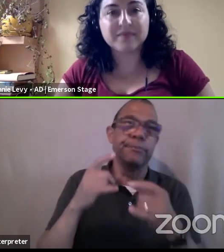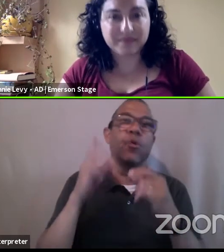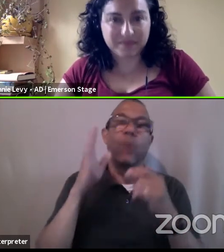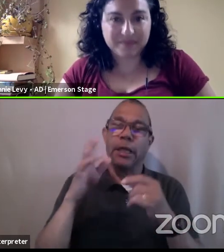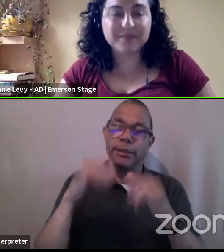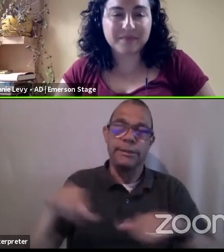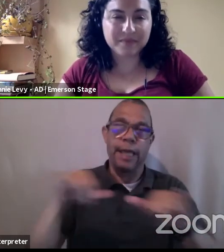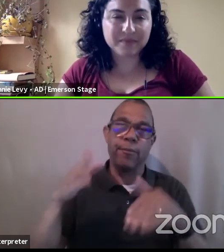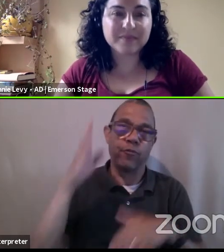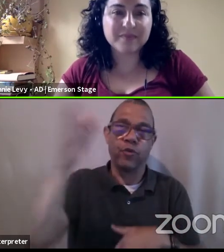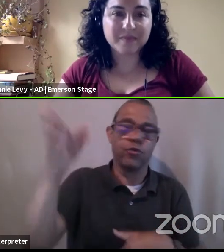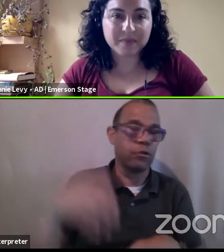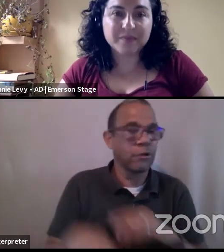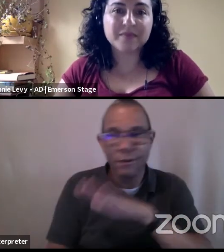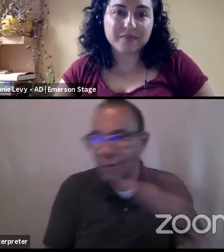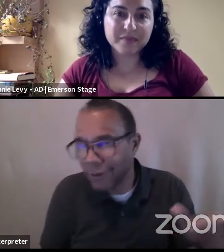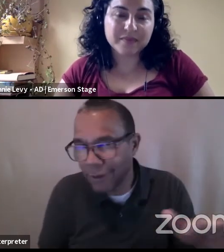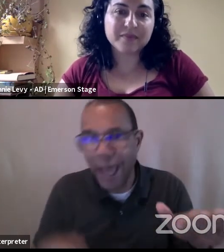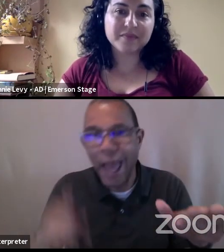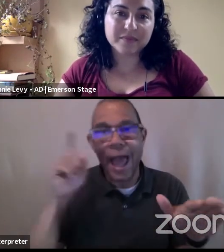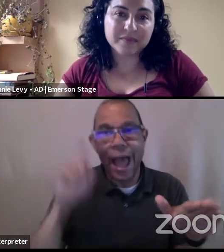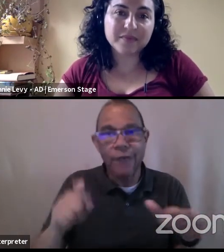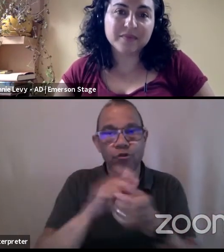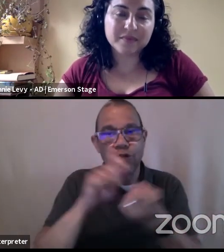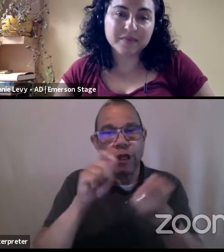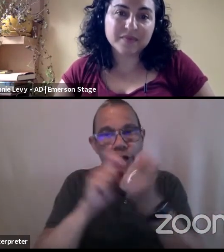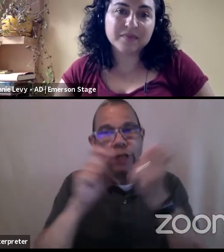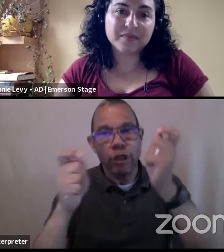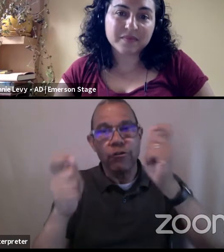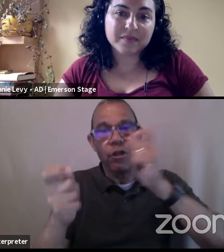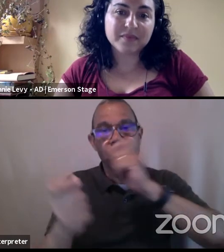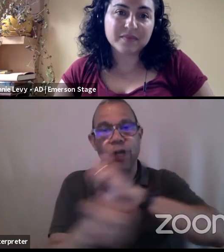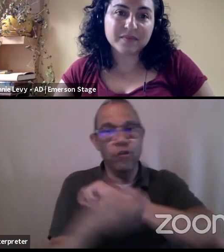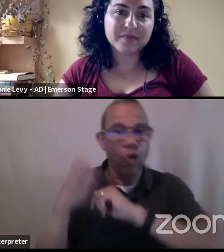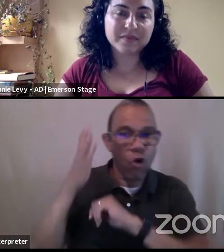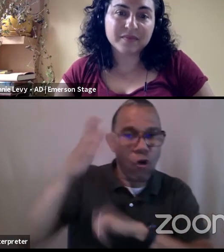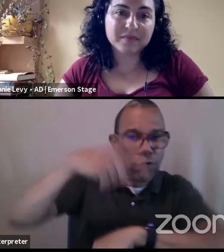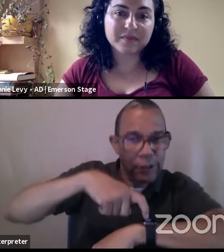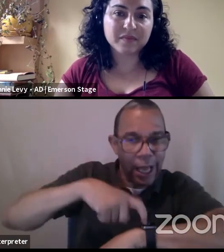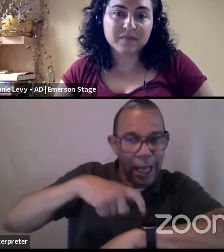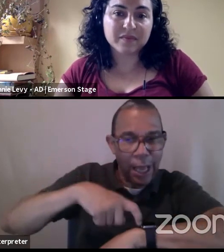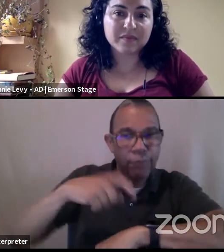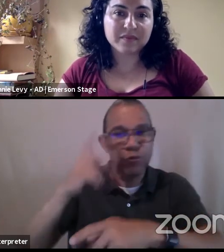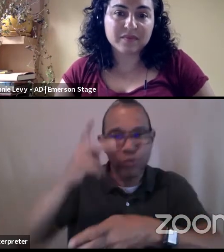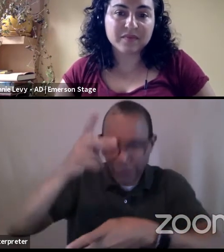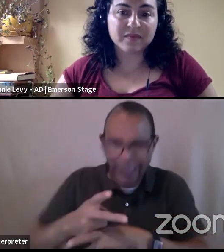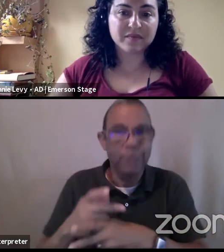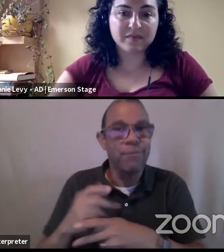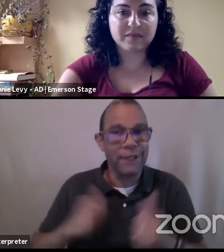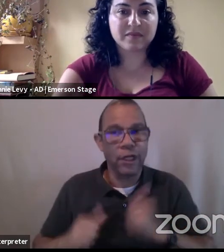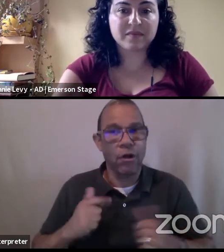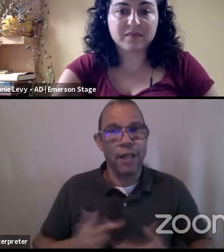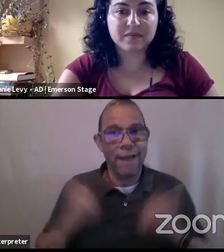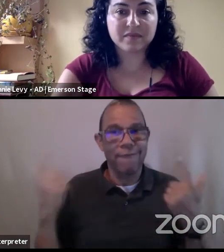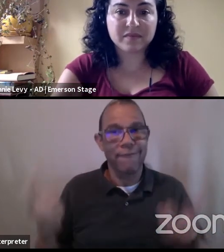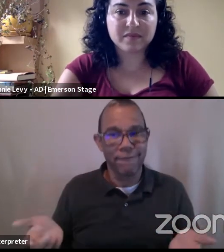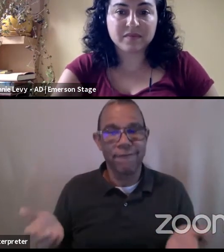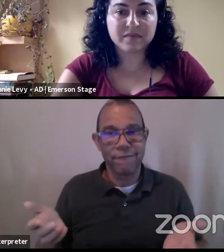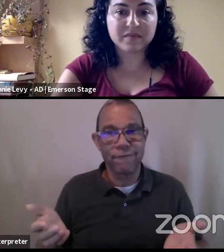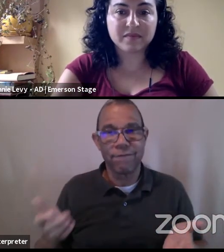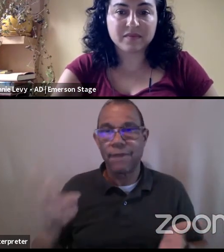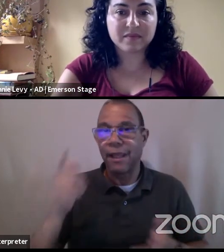main takeaway, I think, uh, for my students and for me, and I, it should be for the rest of the theater world. Theater